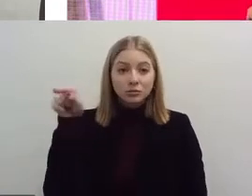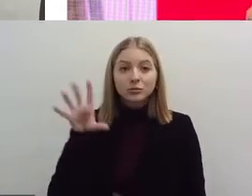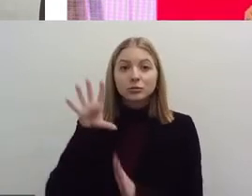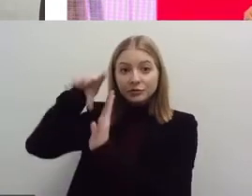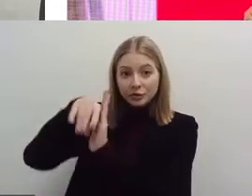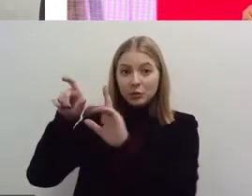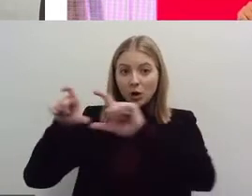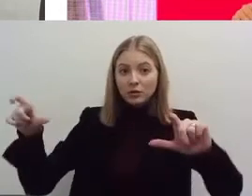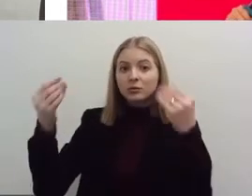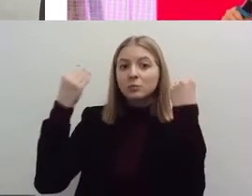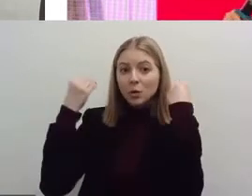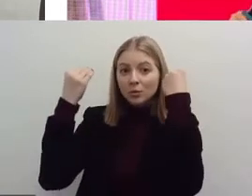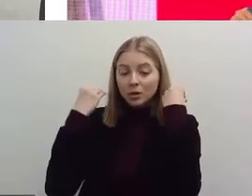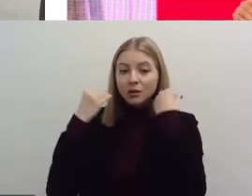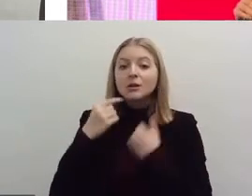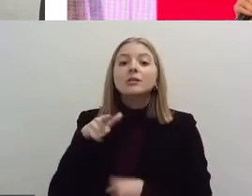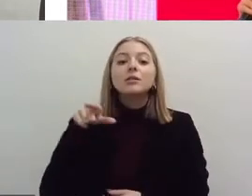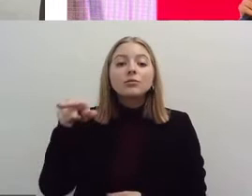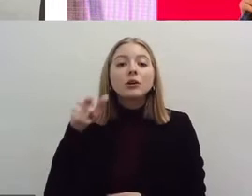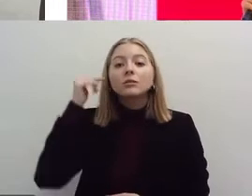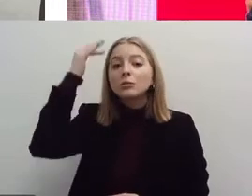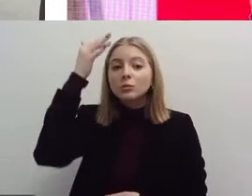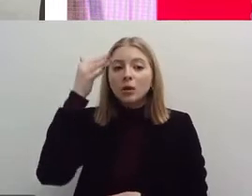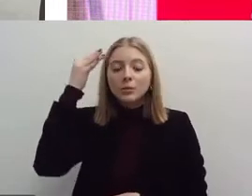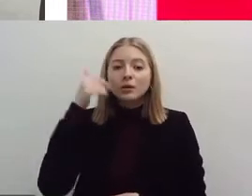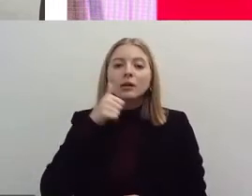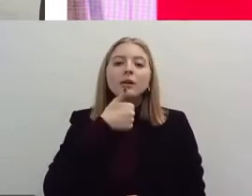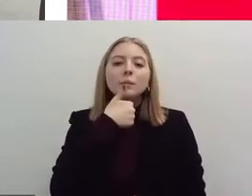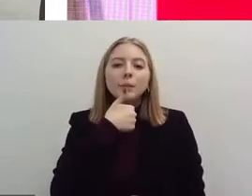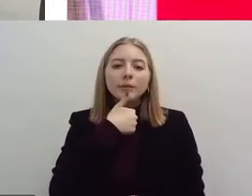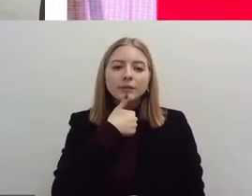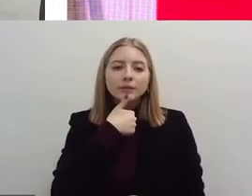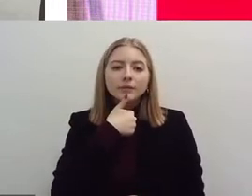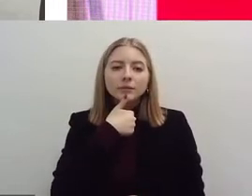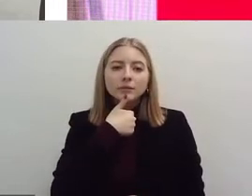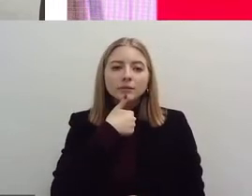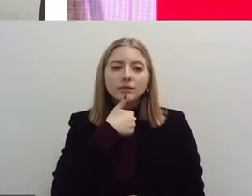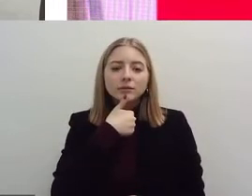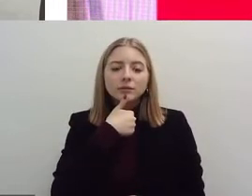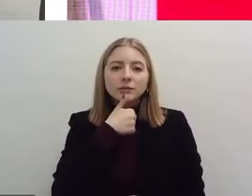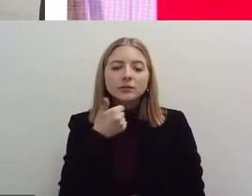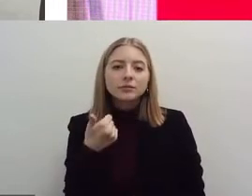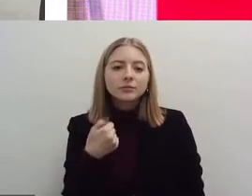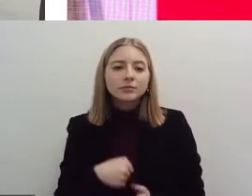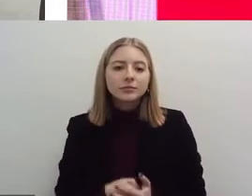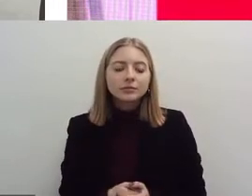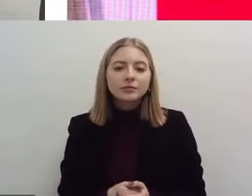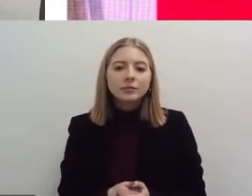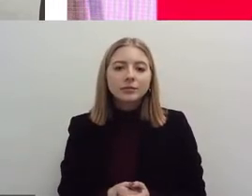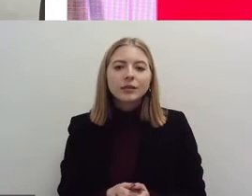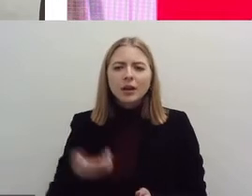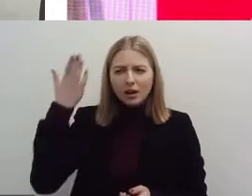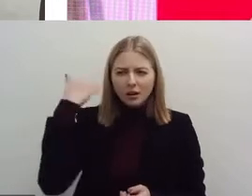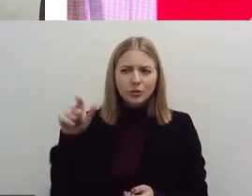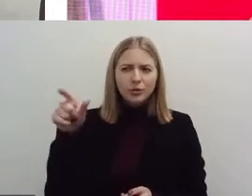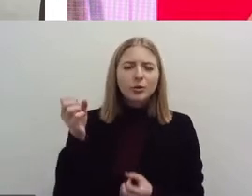in the future as the schools, as we actually just recently, just a few moments ago, spoke about, is the first point of entry,